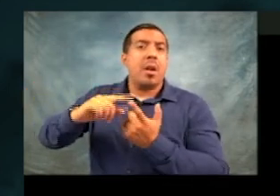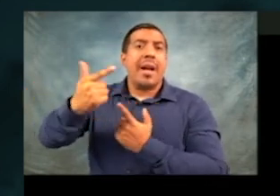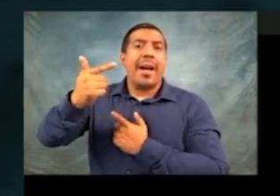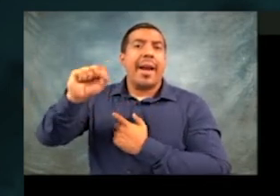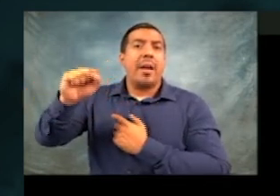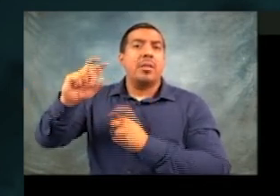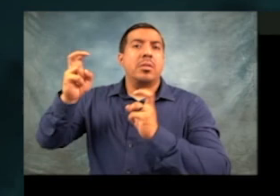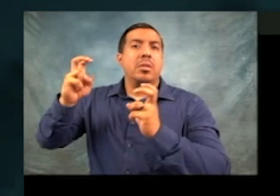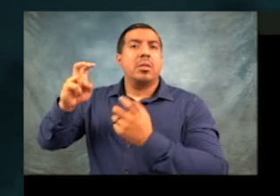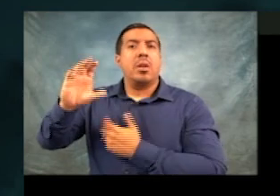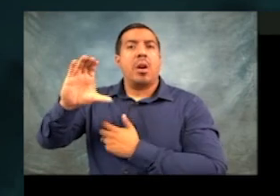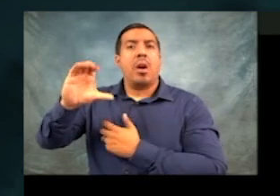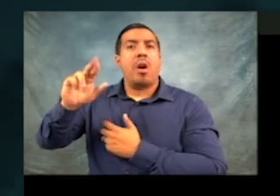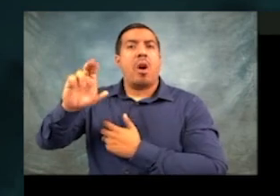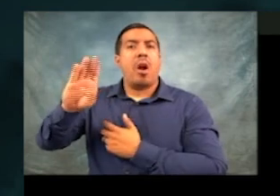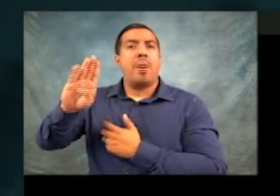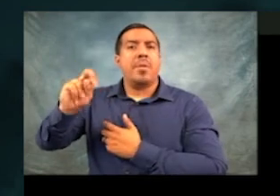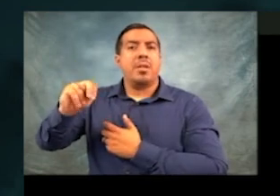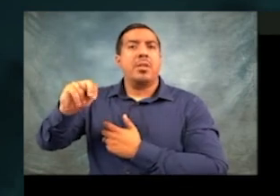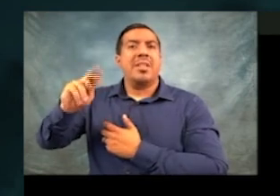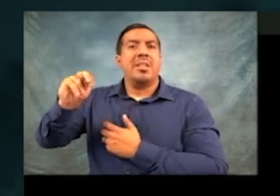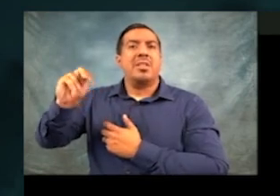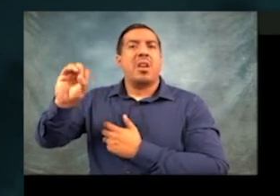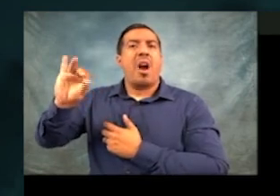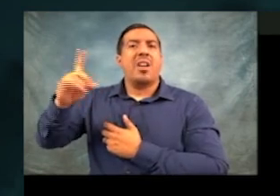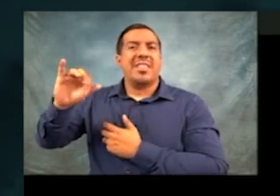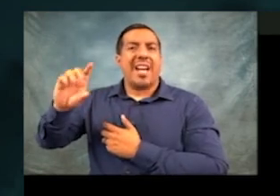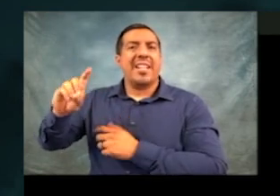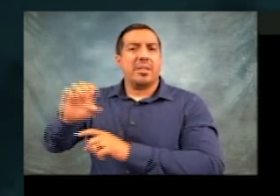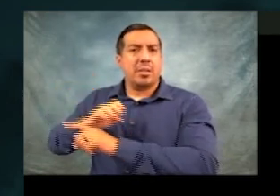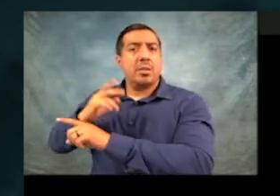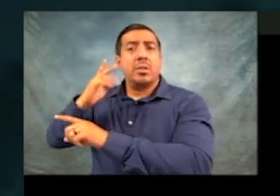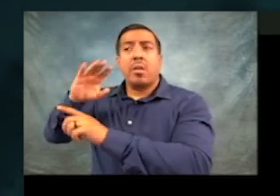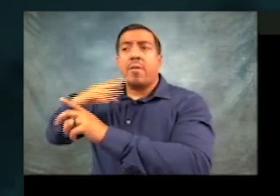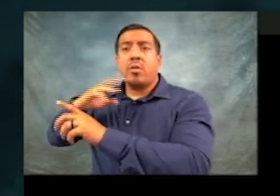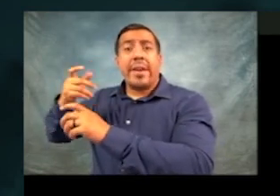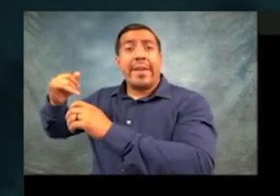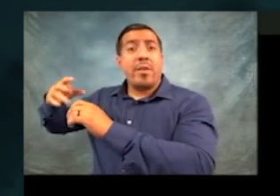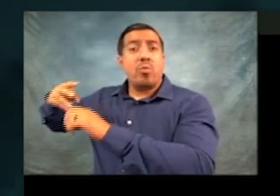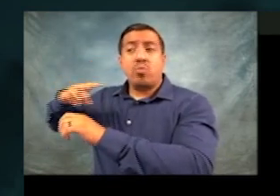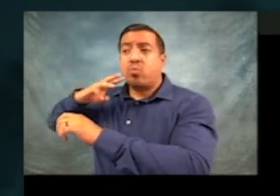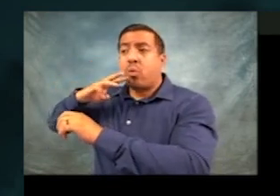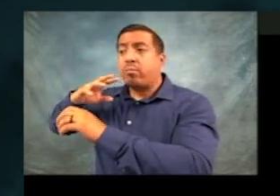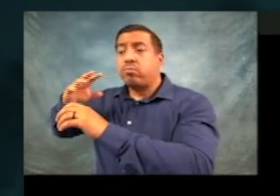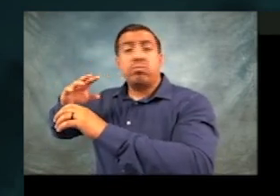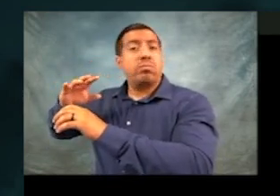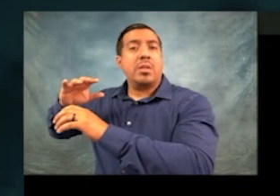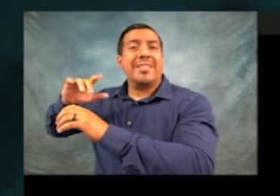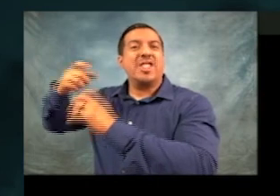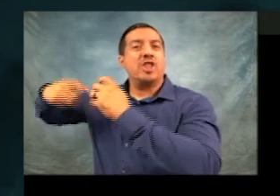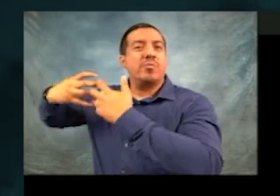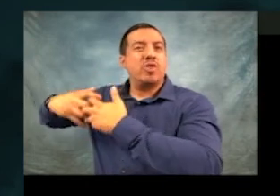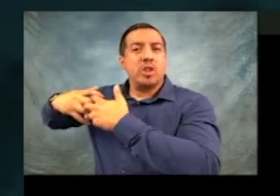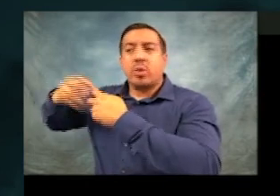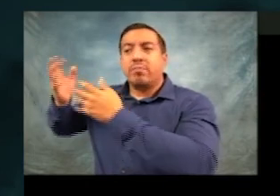carbon monoxide, which if you run the generator indoors or run it in your